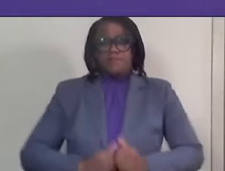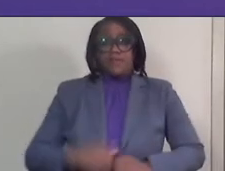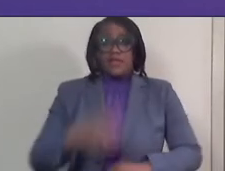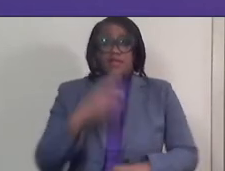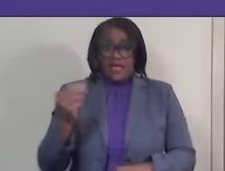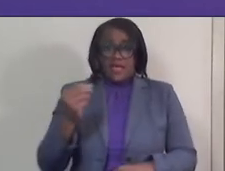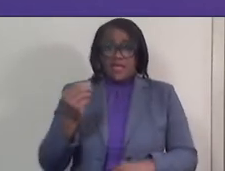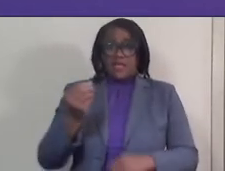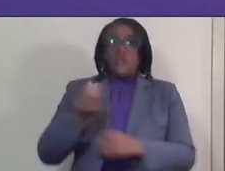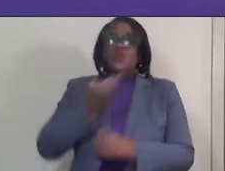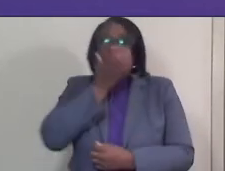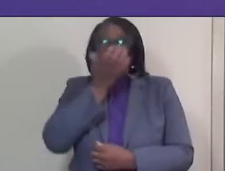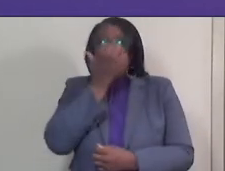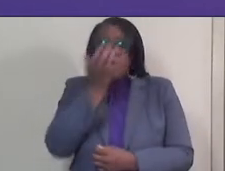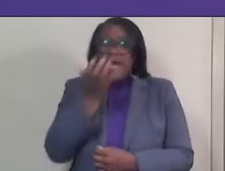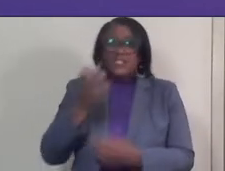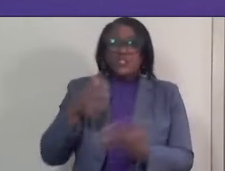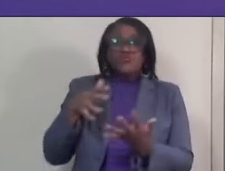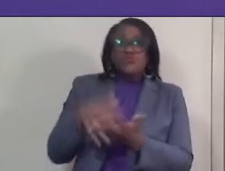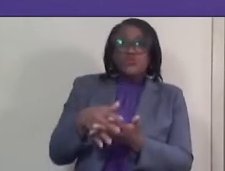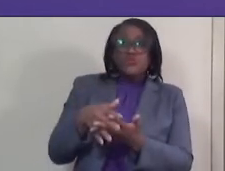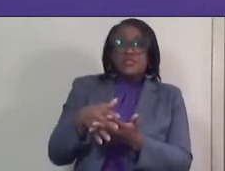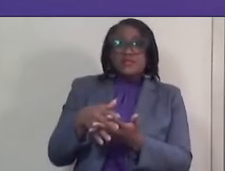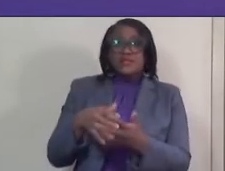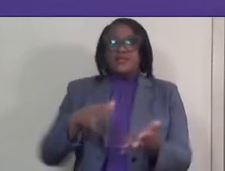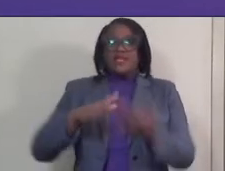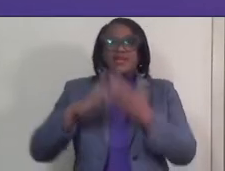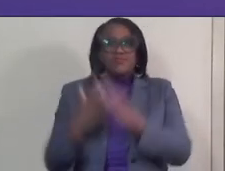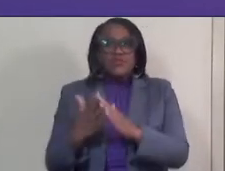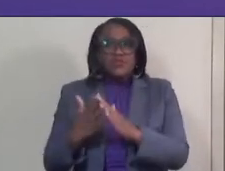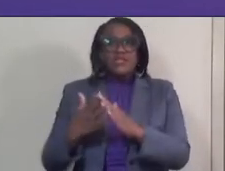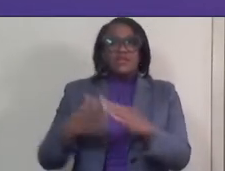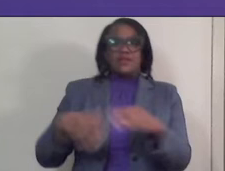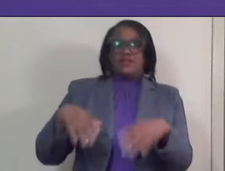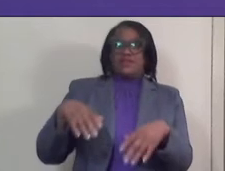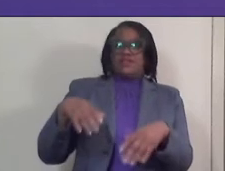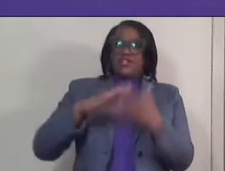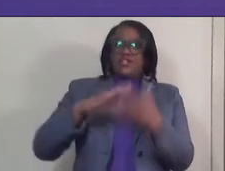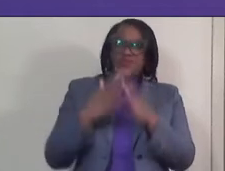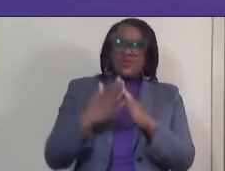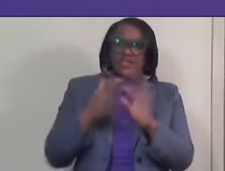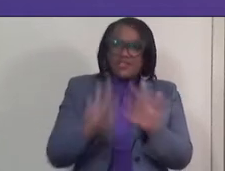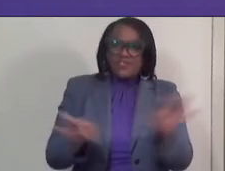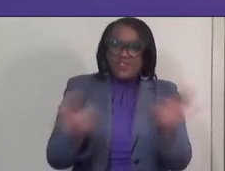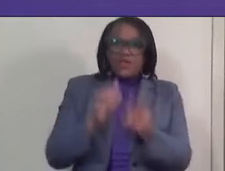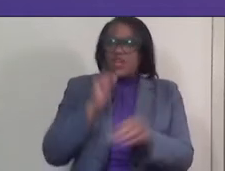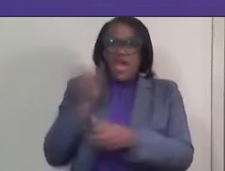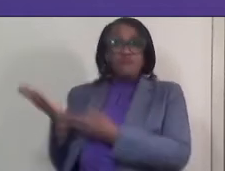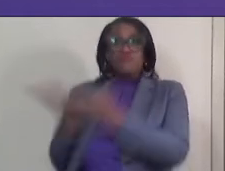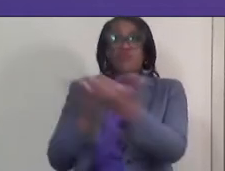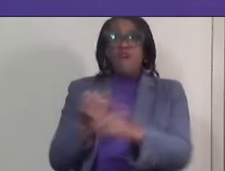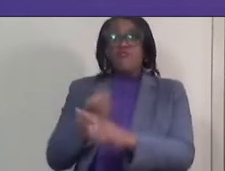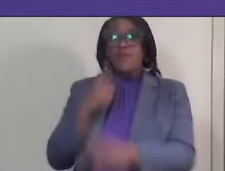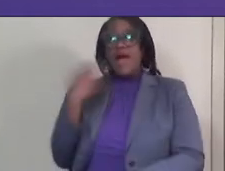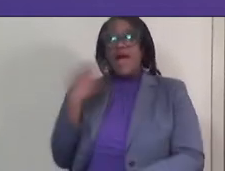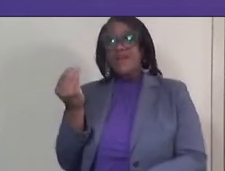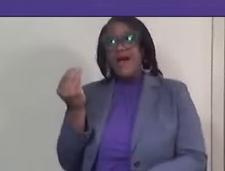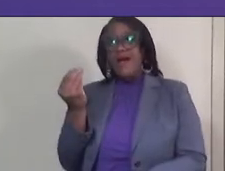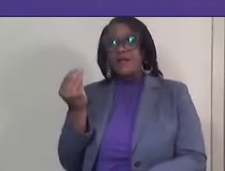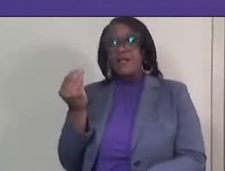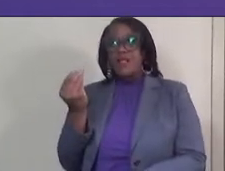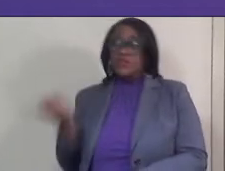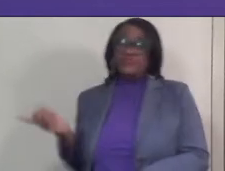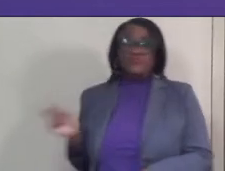data gathering, community-driven, community-relevant methods not brought to the community from the outside. And that connects